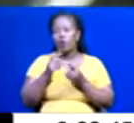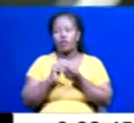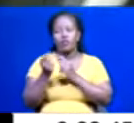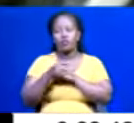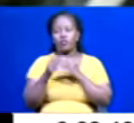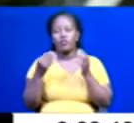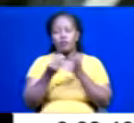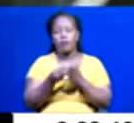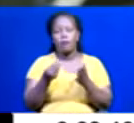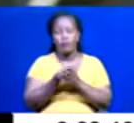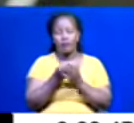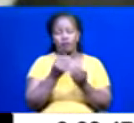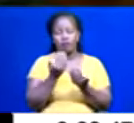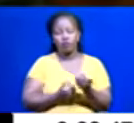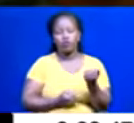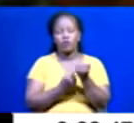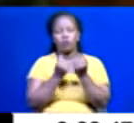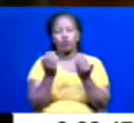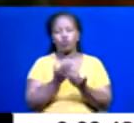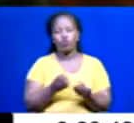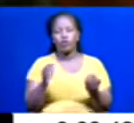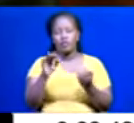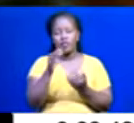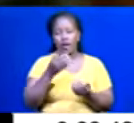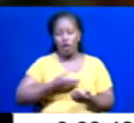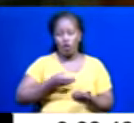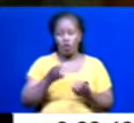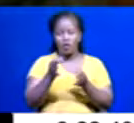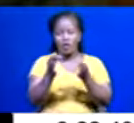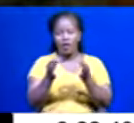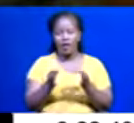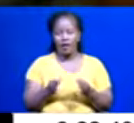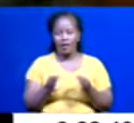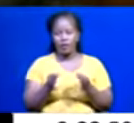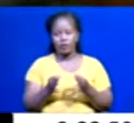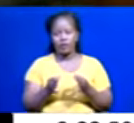upkeep to her own account. Ruth Wamboi for Easy Friday.